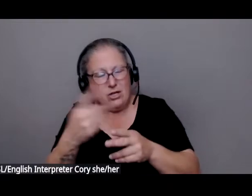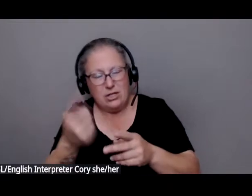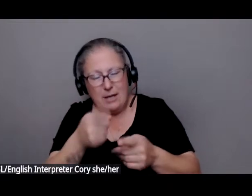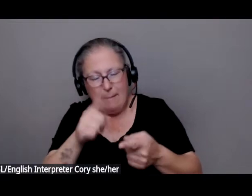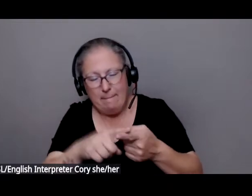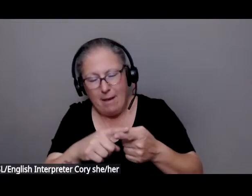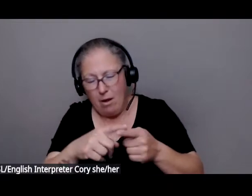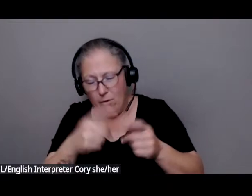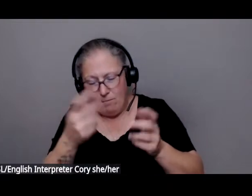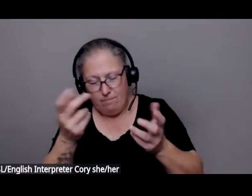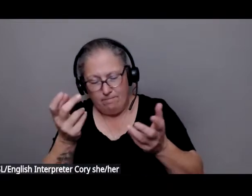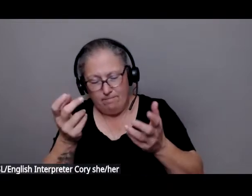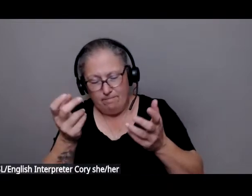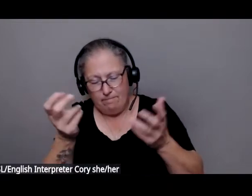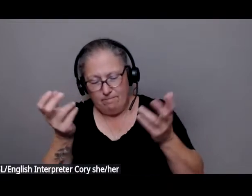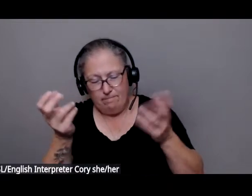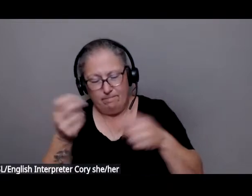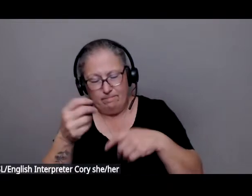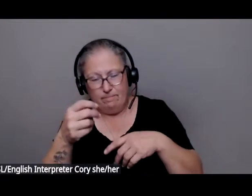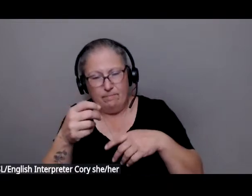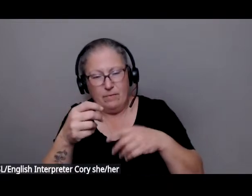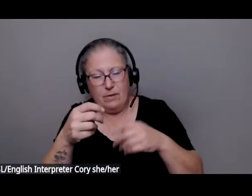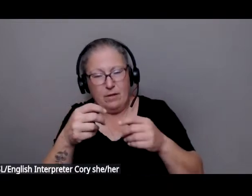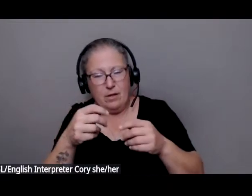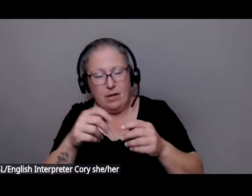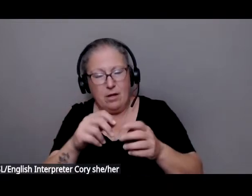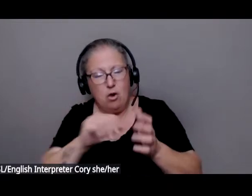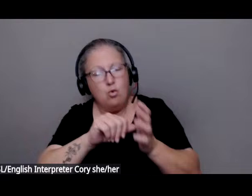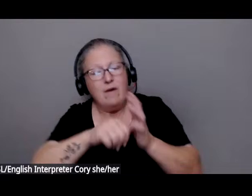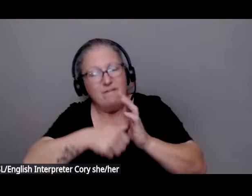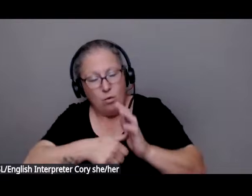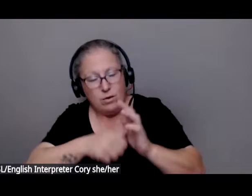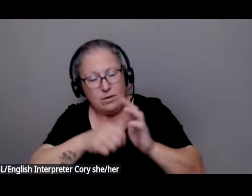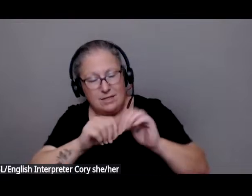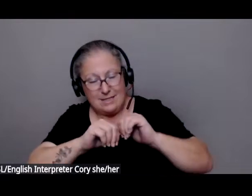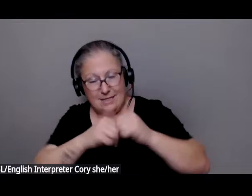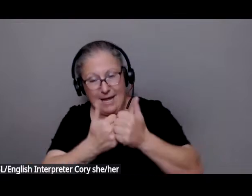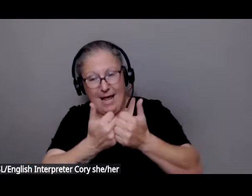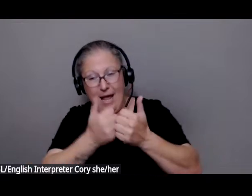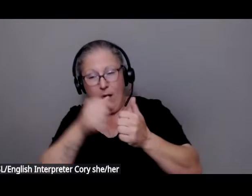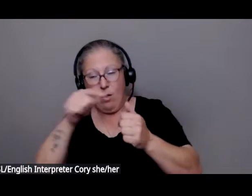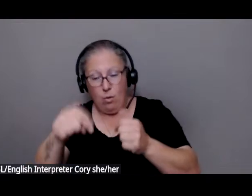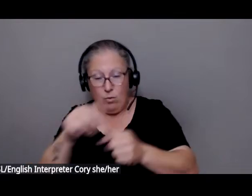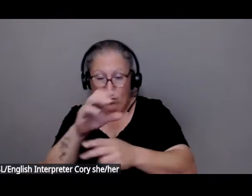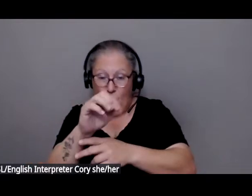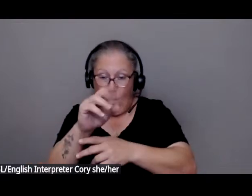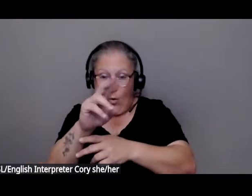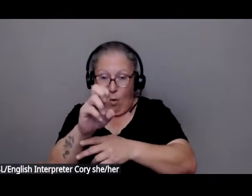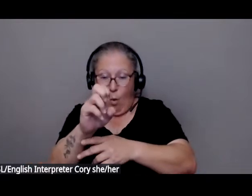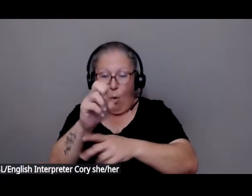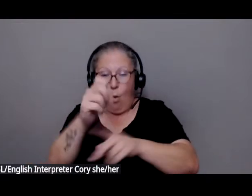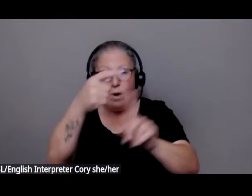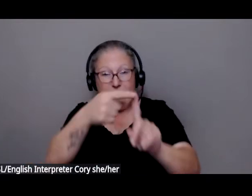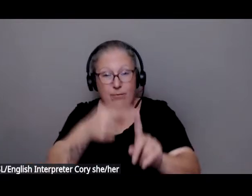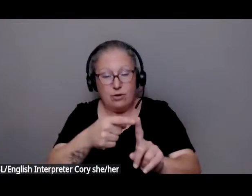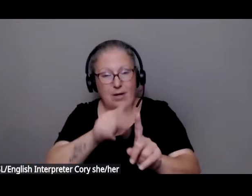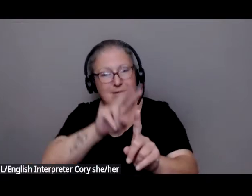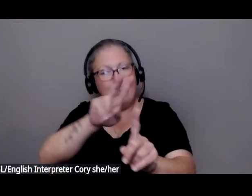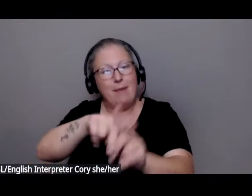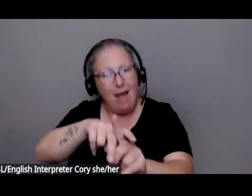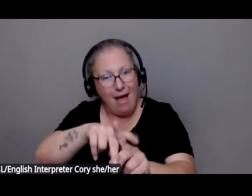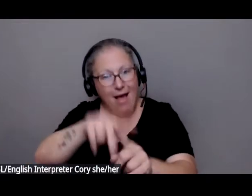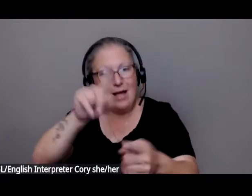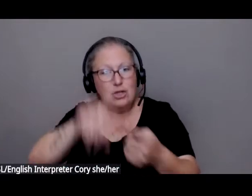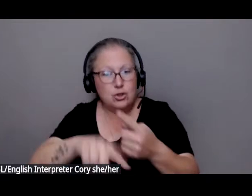about, it reinforces how those core subjects are applicable